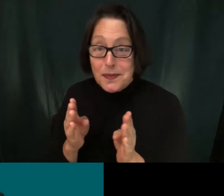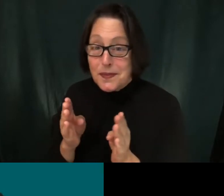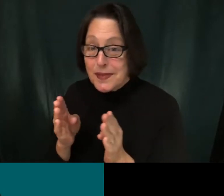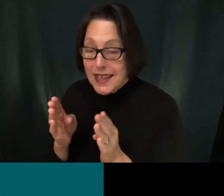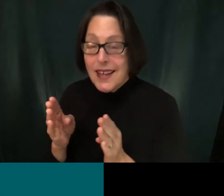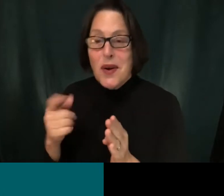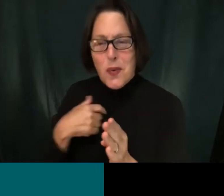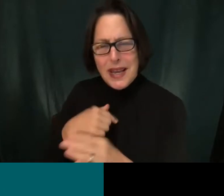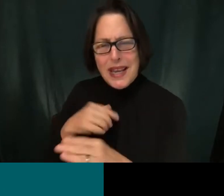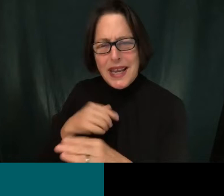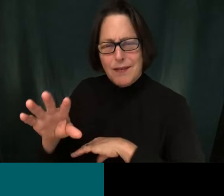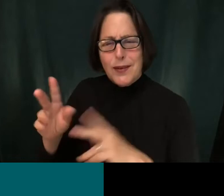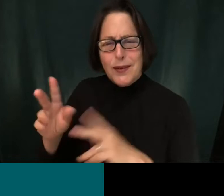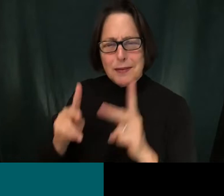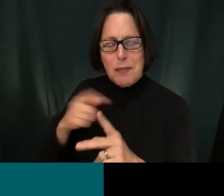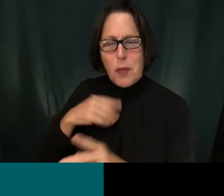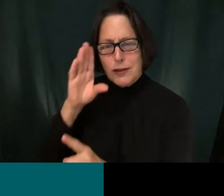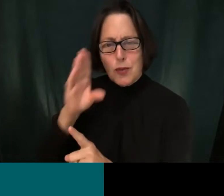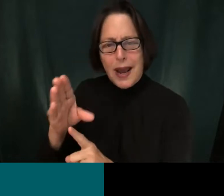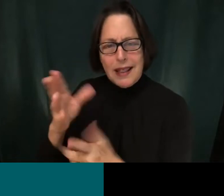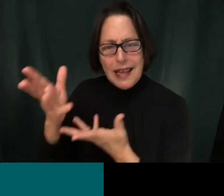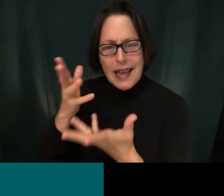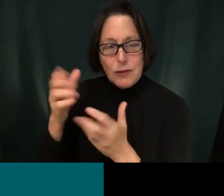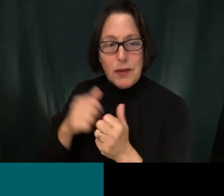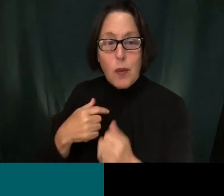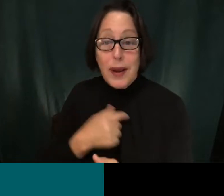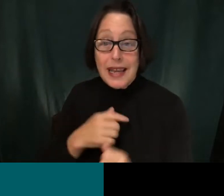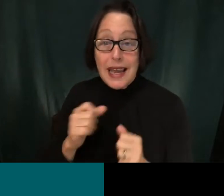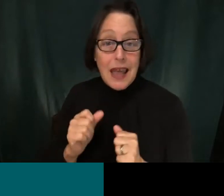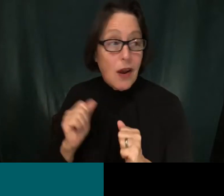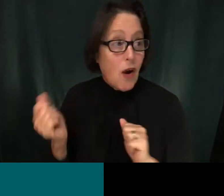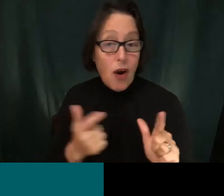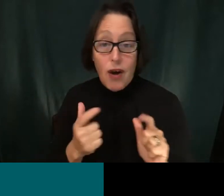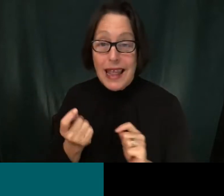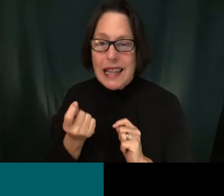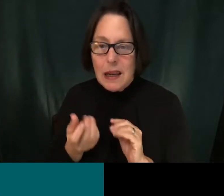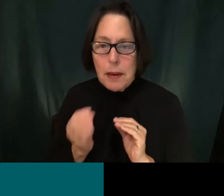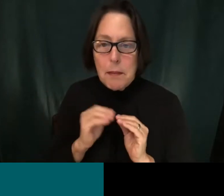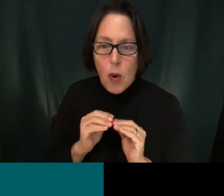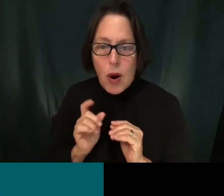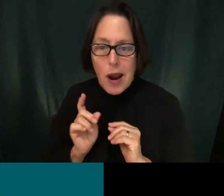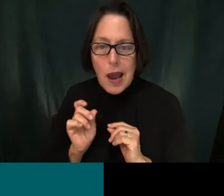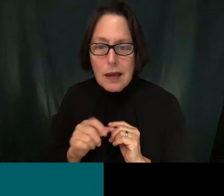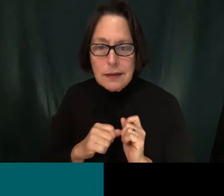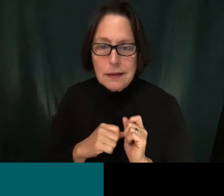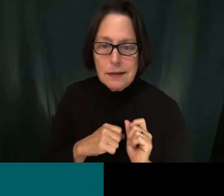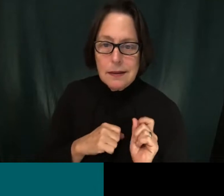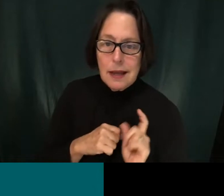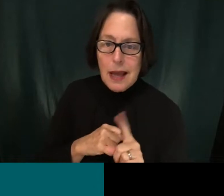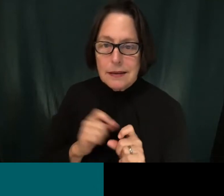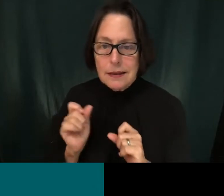directly engage with. So if we each can show up a little more asking, it starts to create a ripple effect as well.